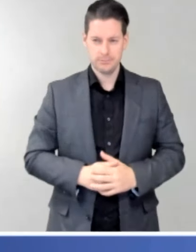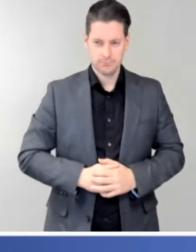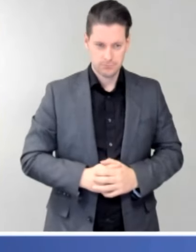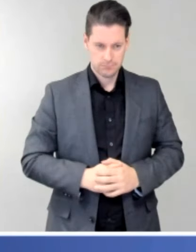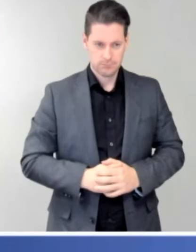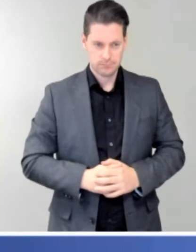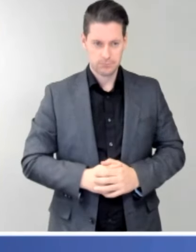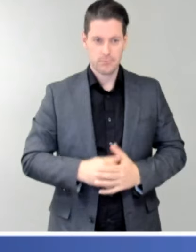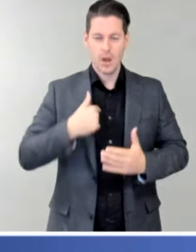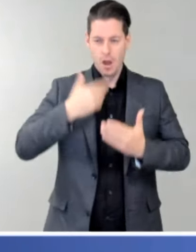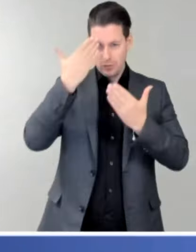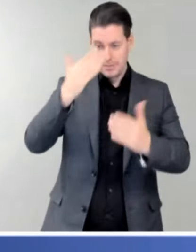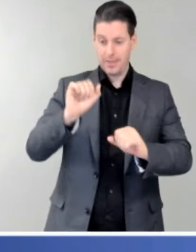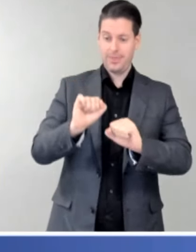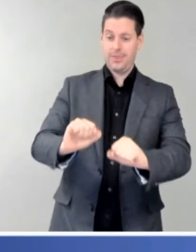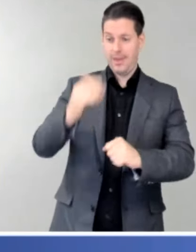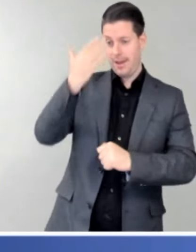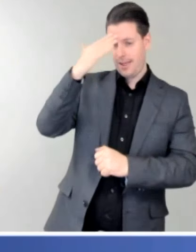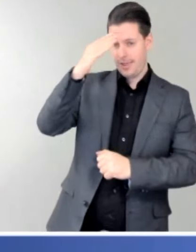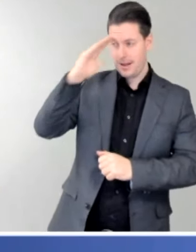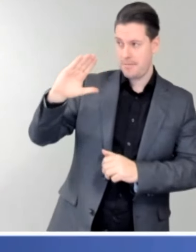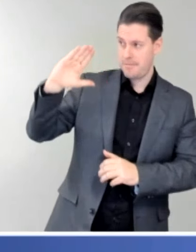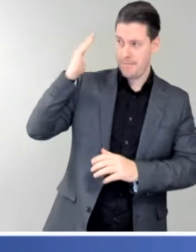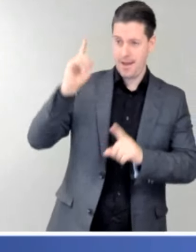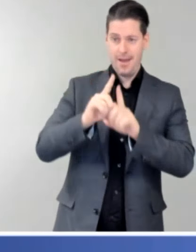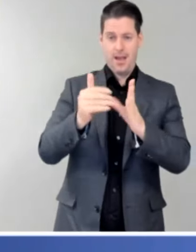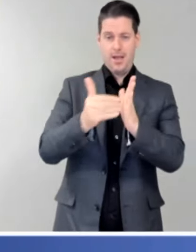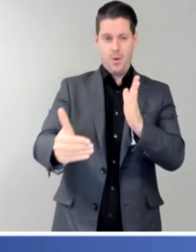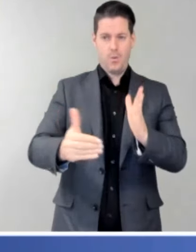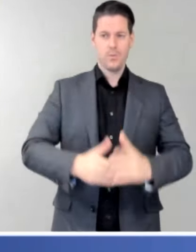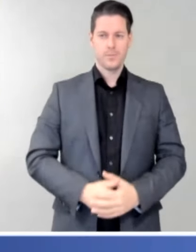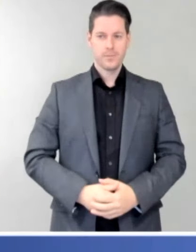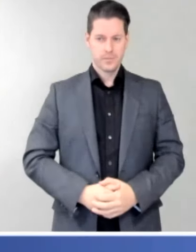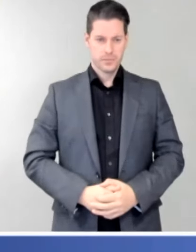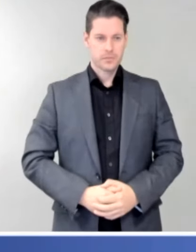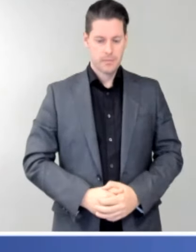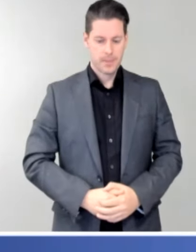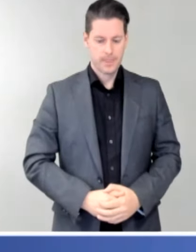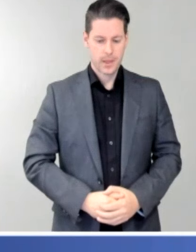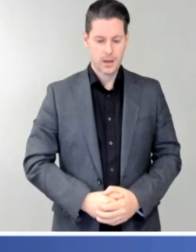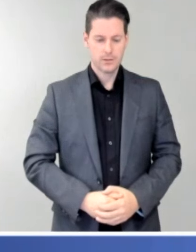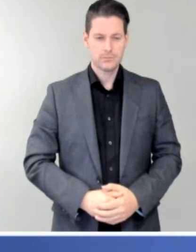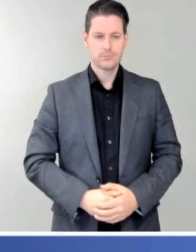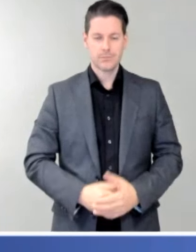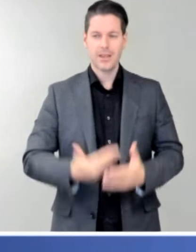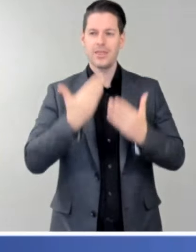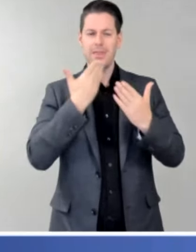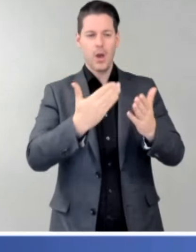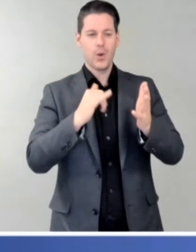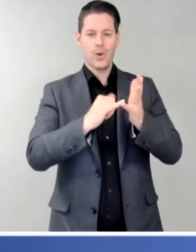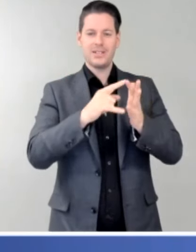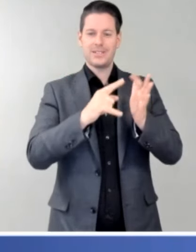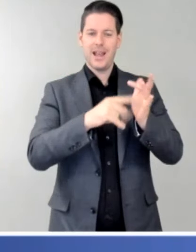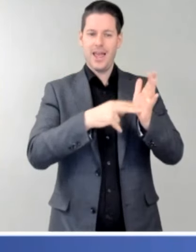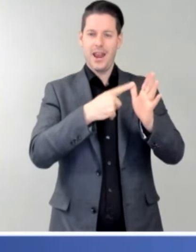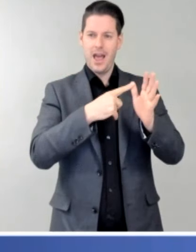to their elders, past and present. And a very special thanks to Selena Walker, Ngunnawal Elder, for your very